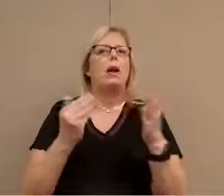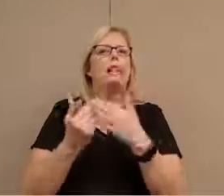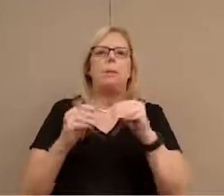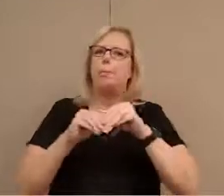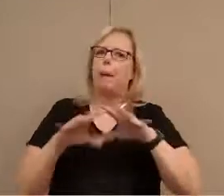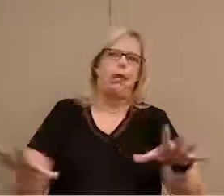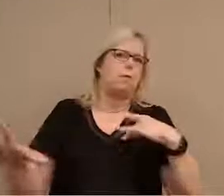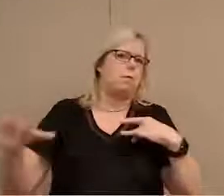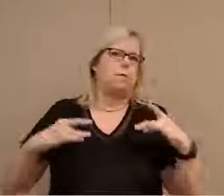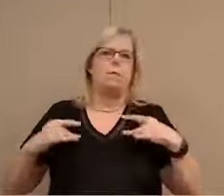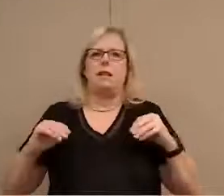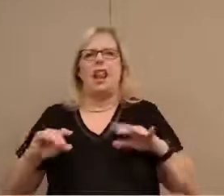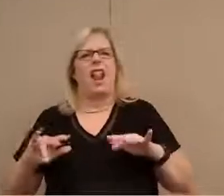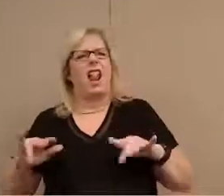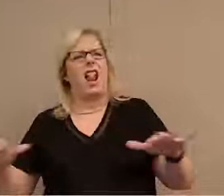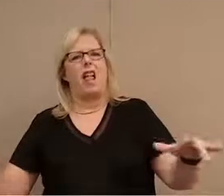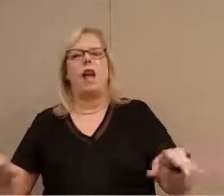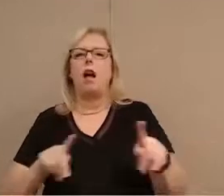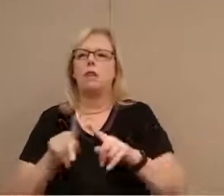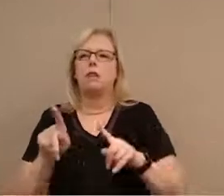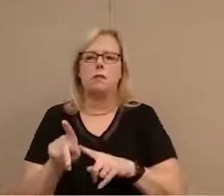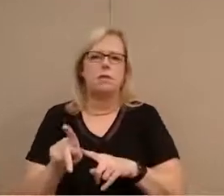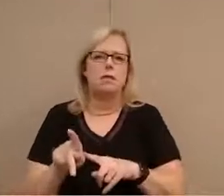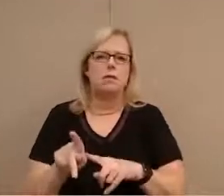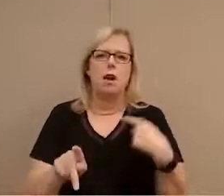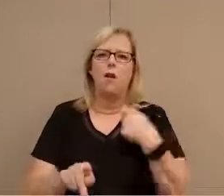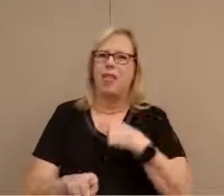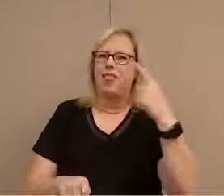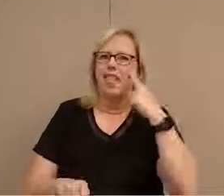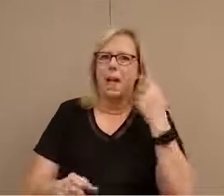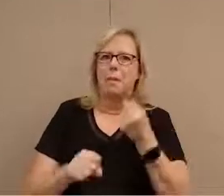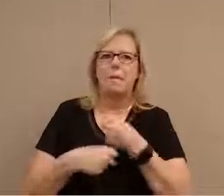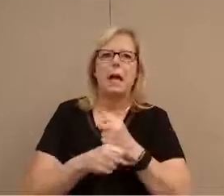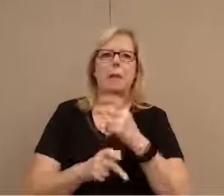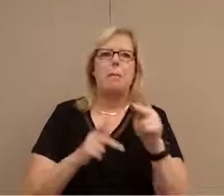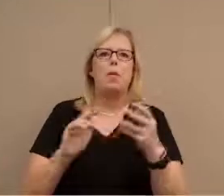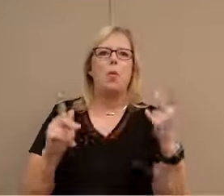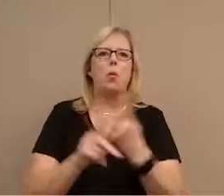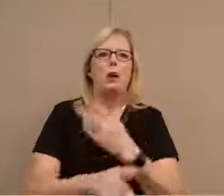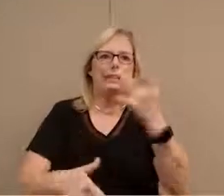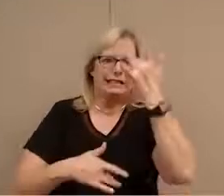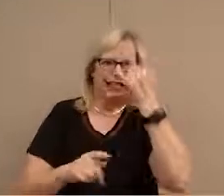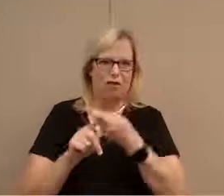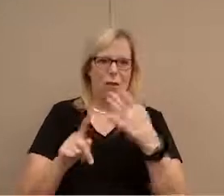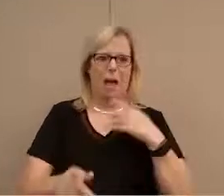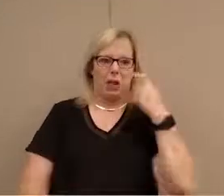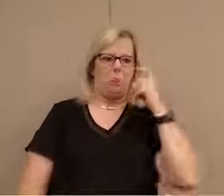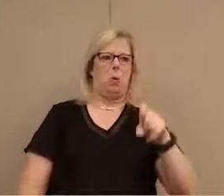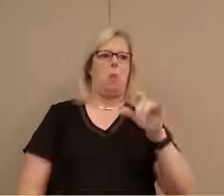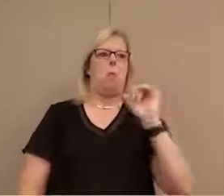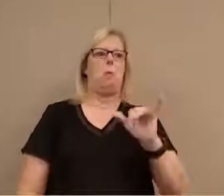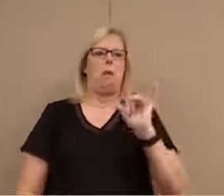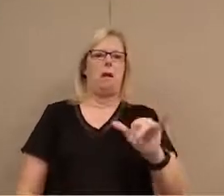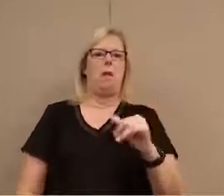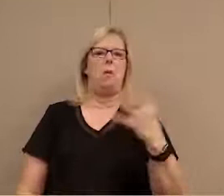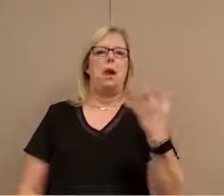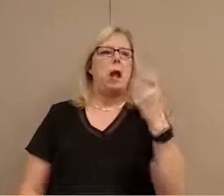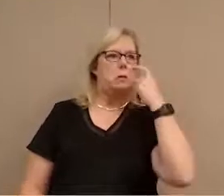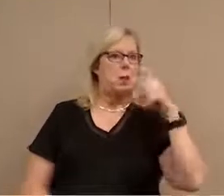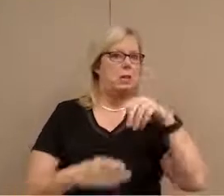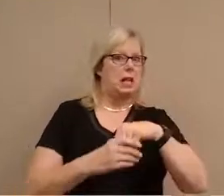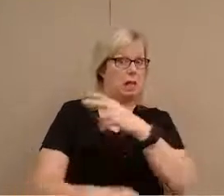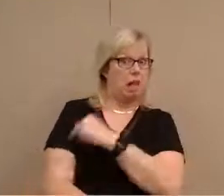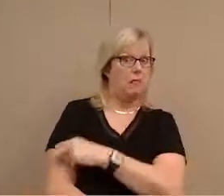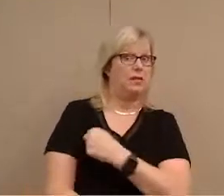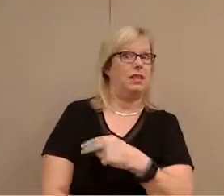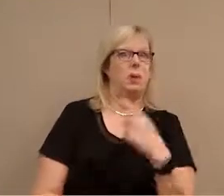contagious. And also, we think it makes people much sicker. From my experience, what I'm seeing in the hospital